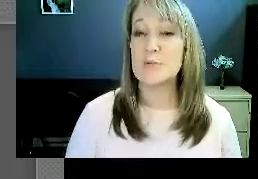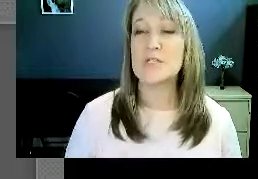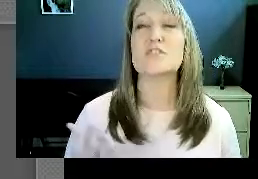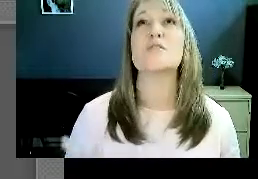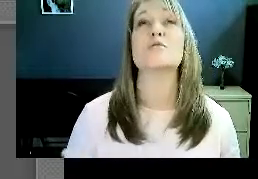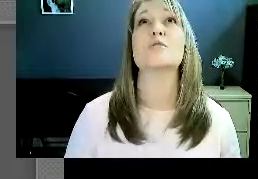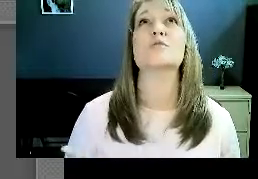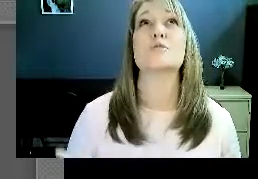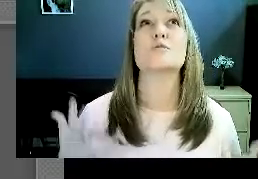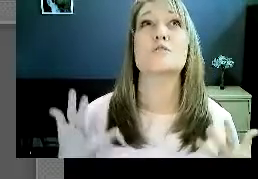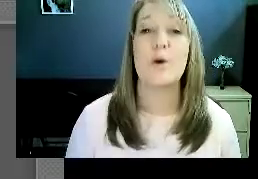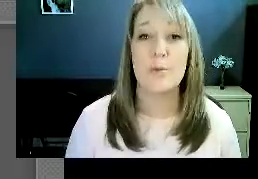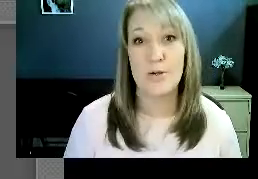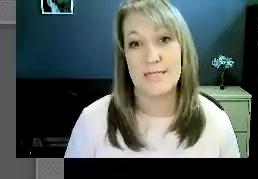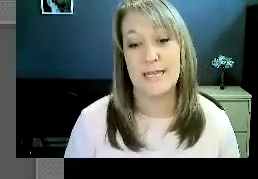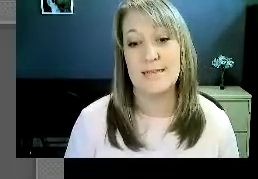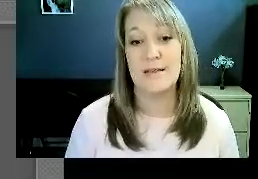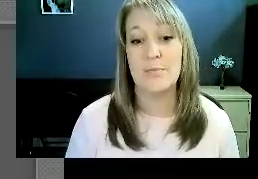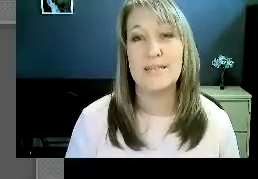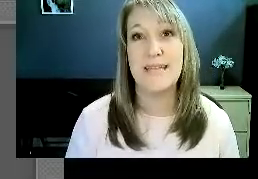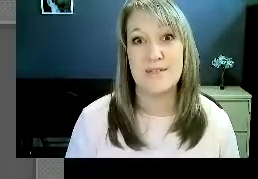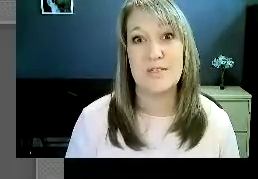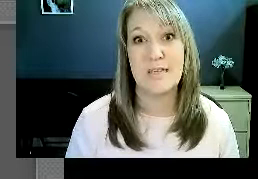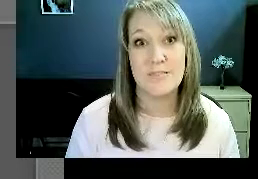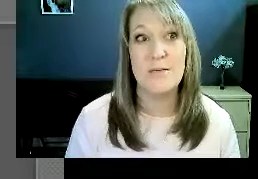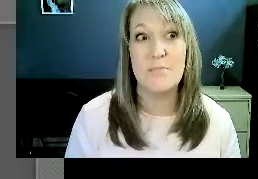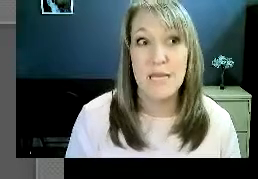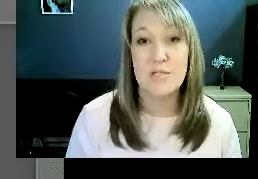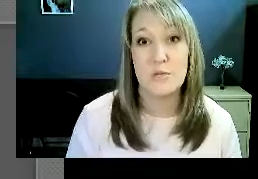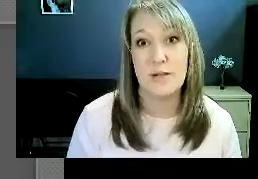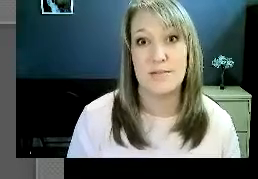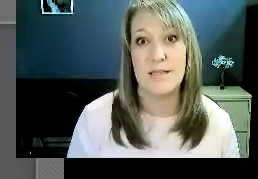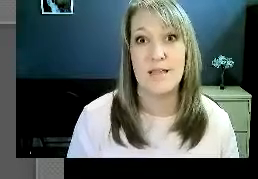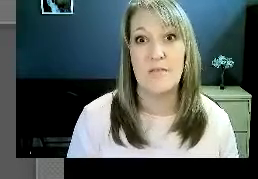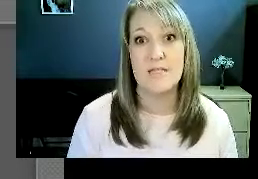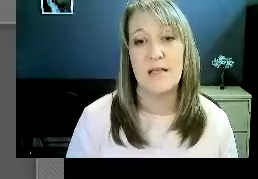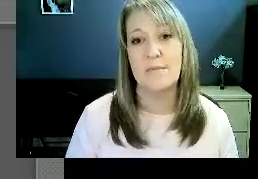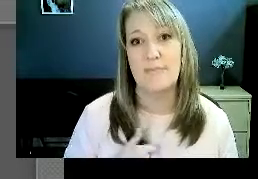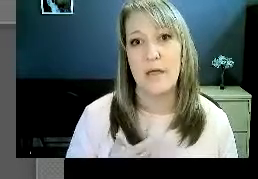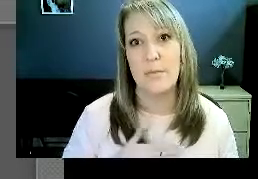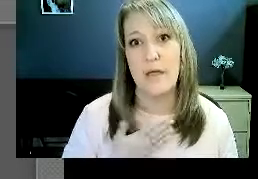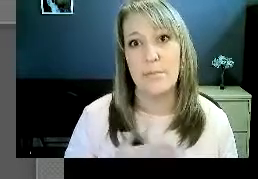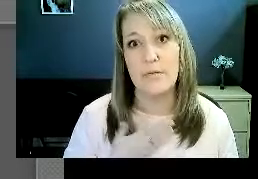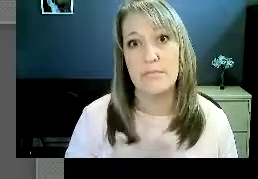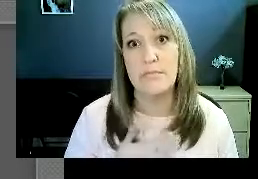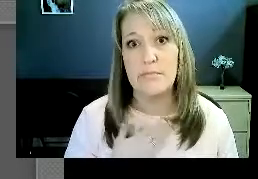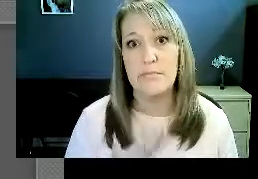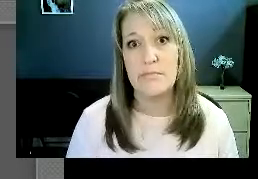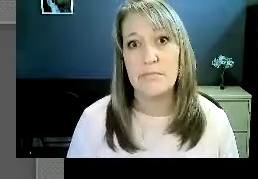facial expression, so important in ASL, because it actually gives meaning to what you're saying. If I say, I'm